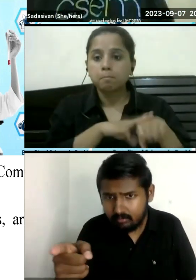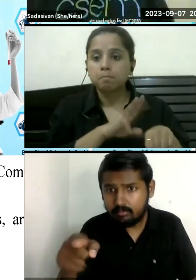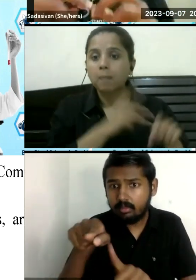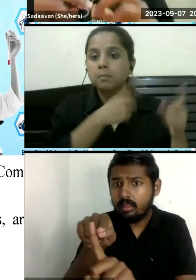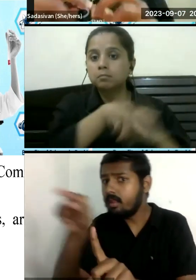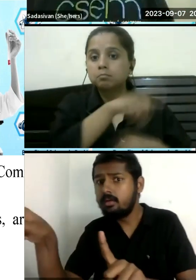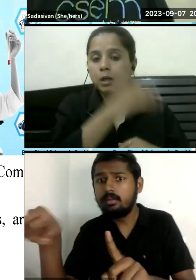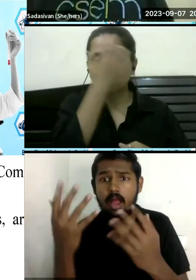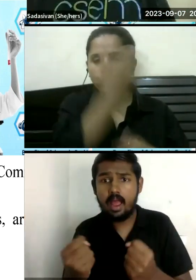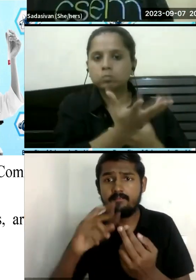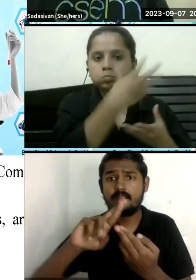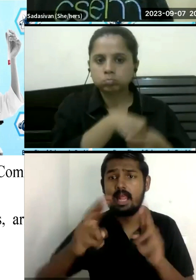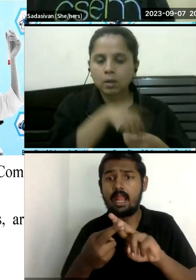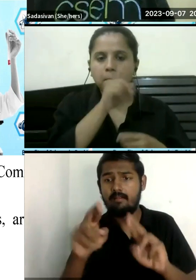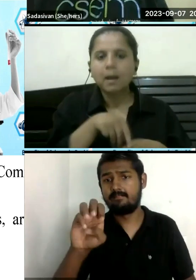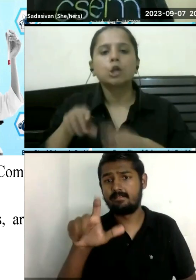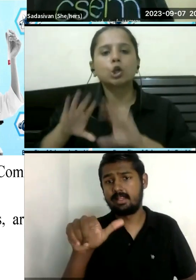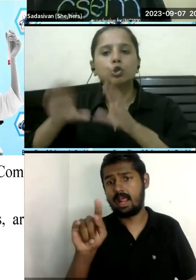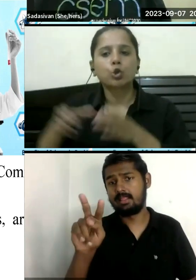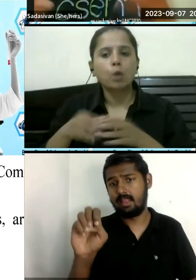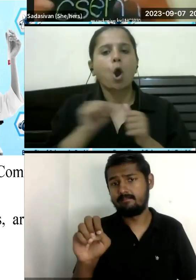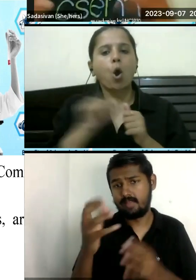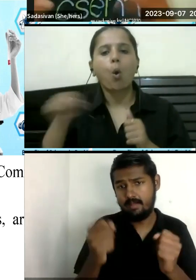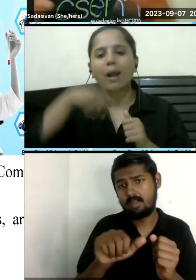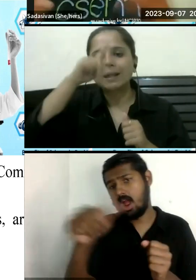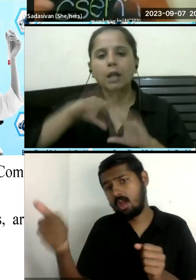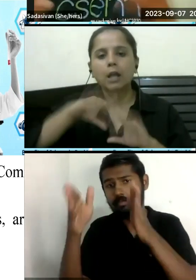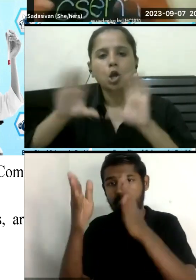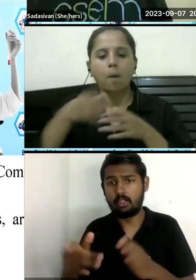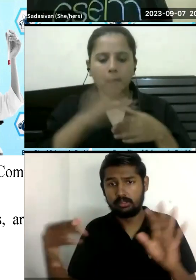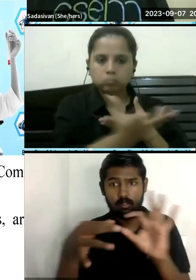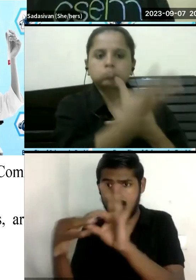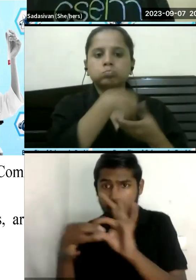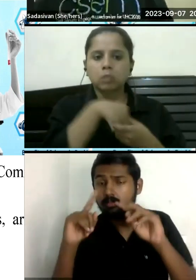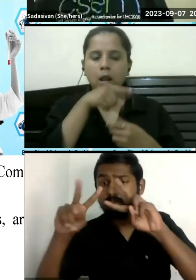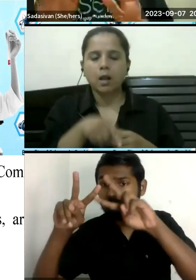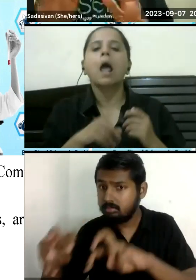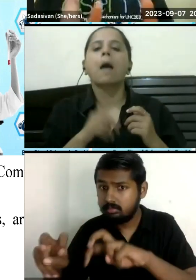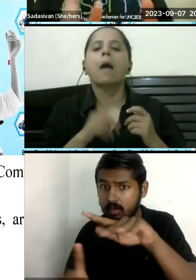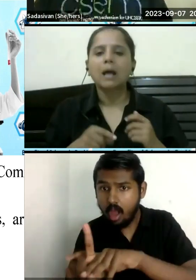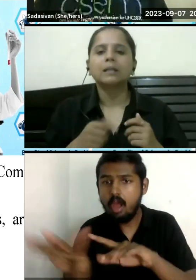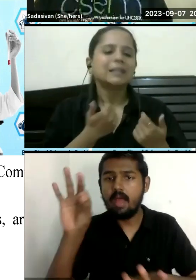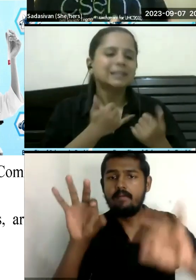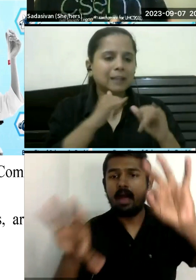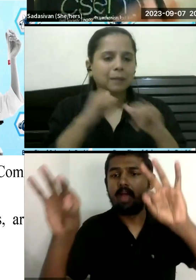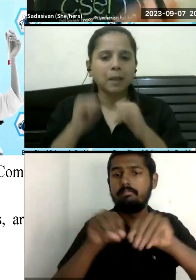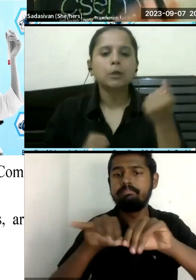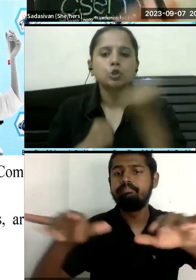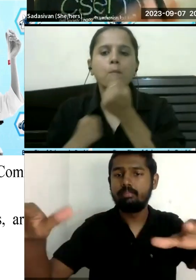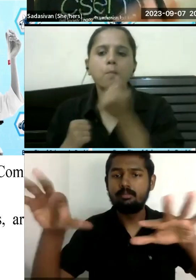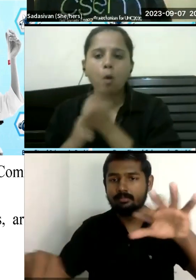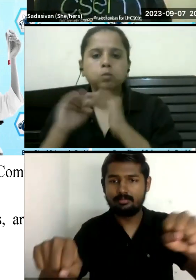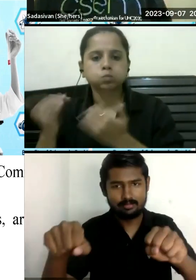onboarded to join the All India community and are part of the mutual support groups. And apart from treatment